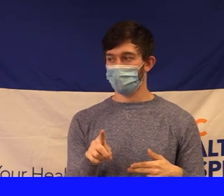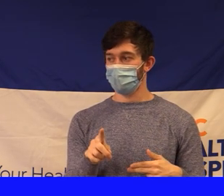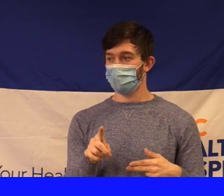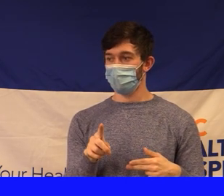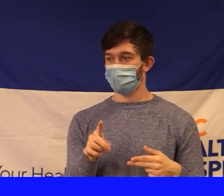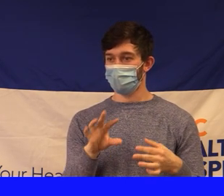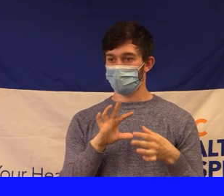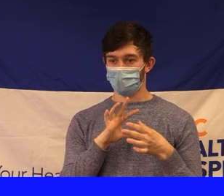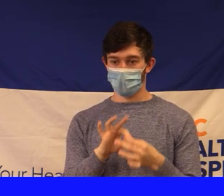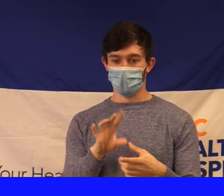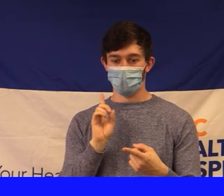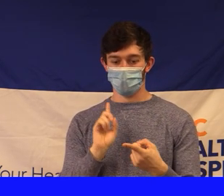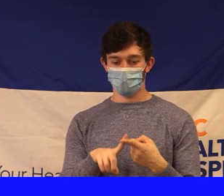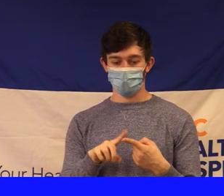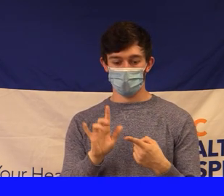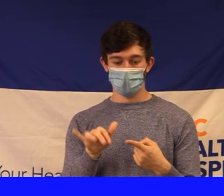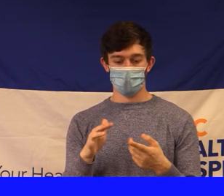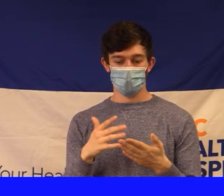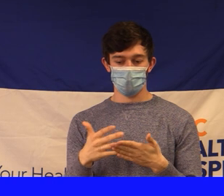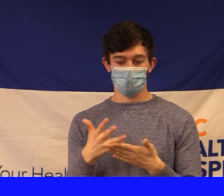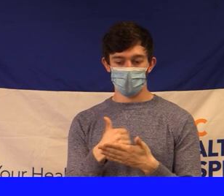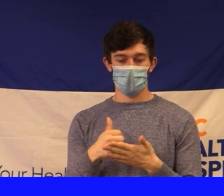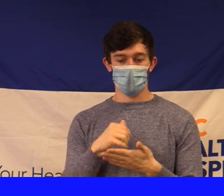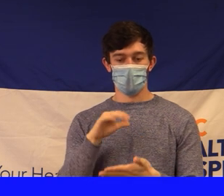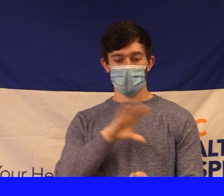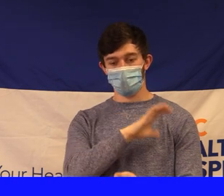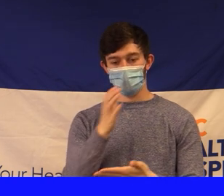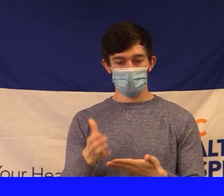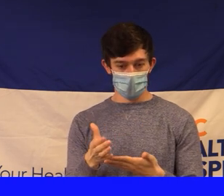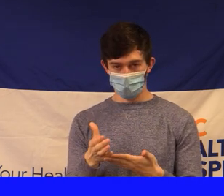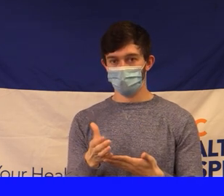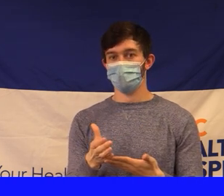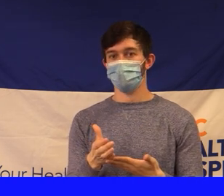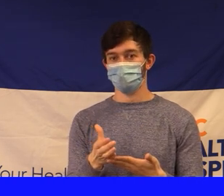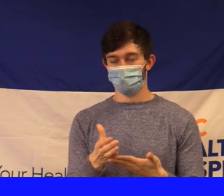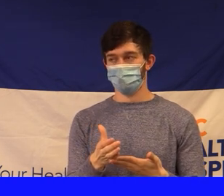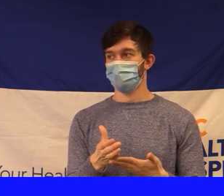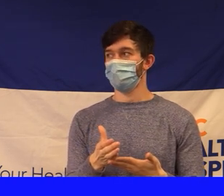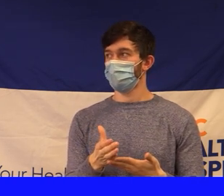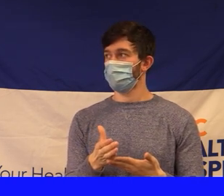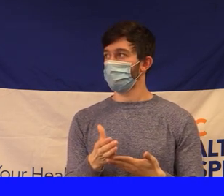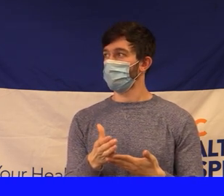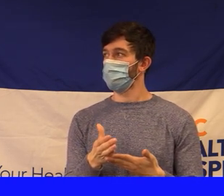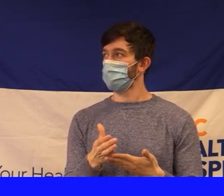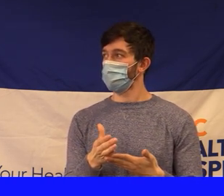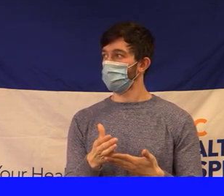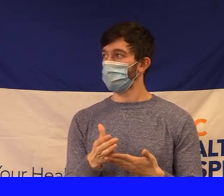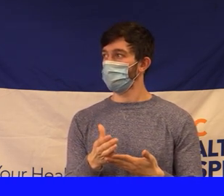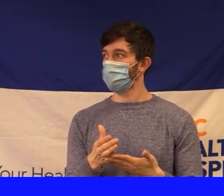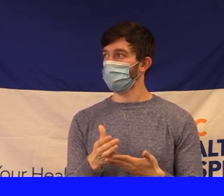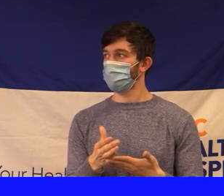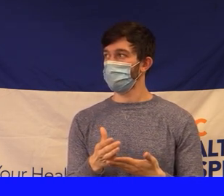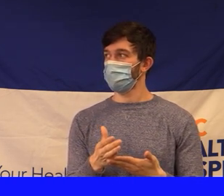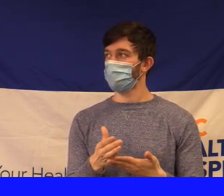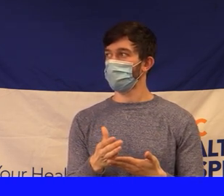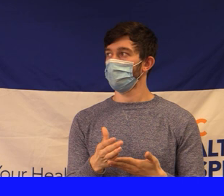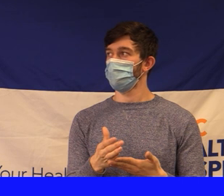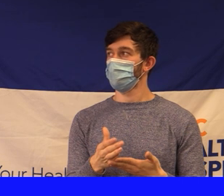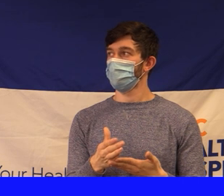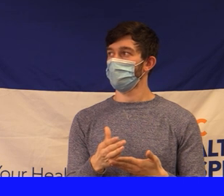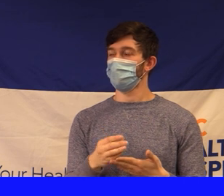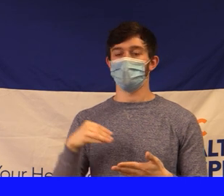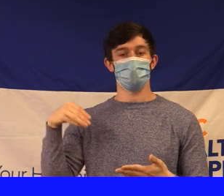the revenue amount here in the expenses and the net